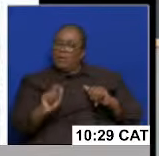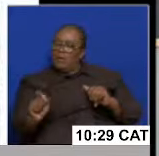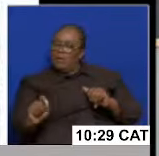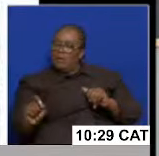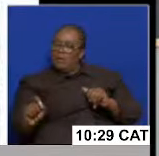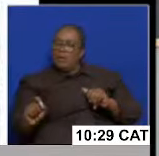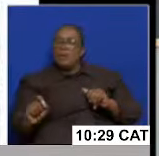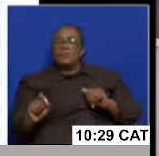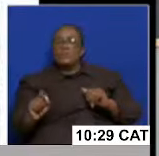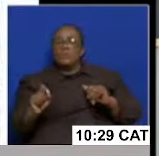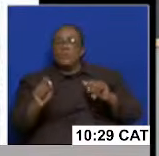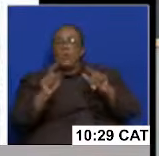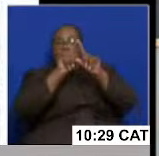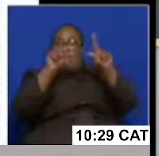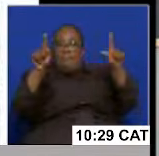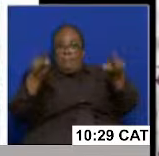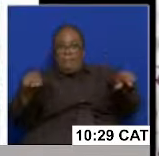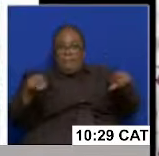corner,